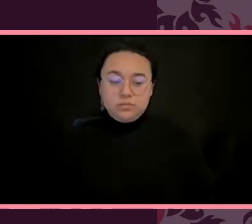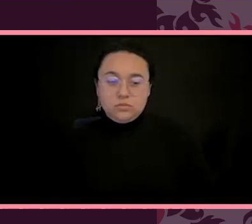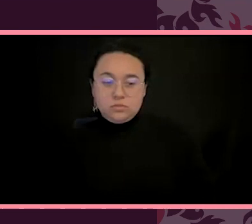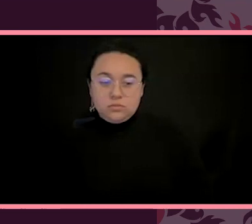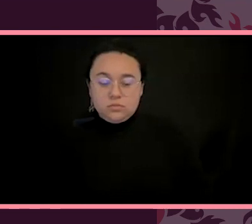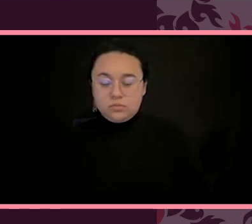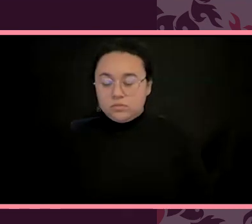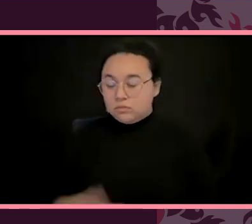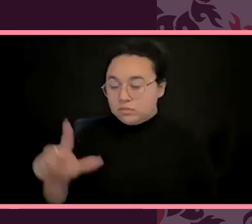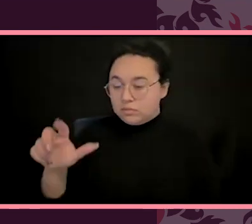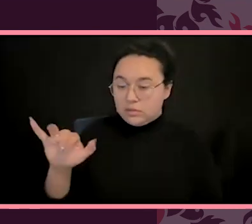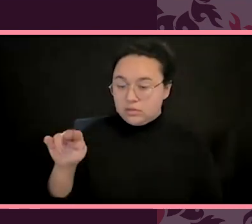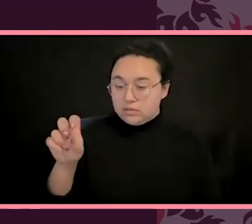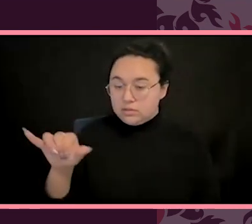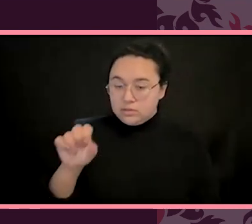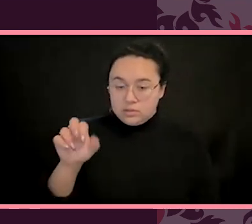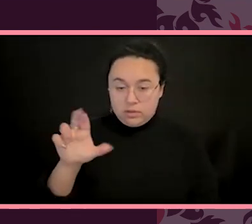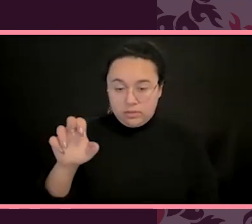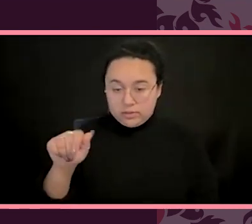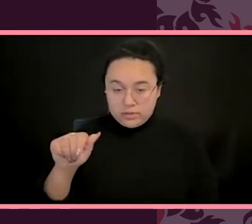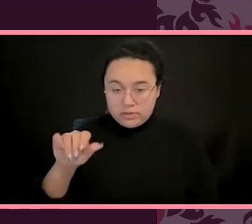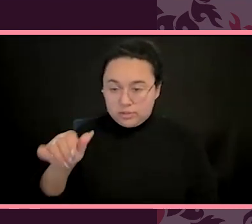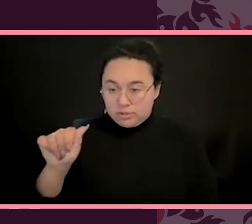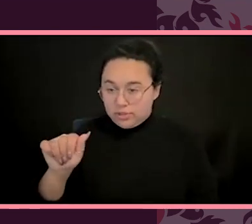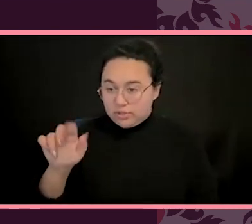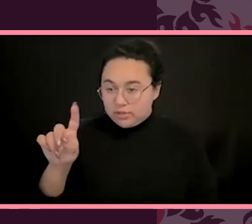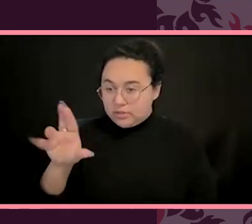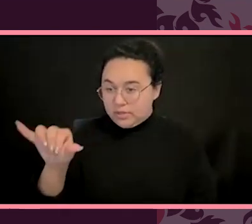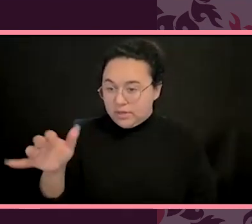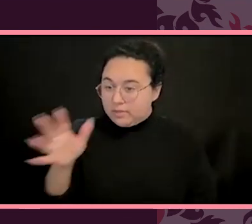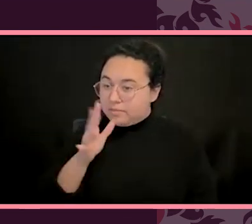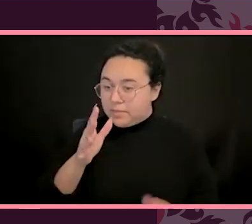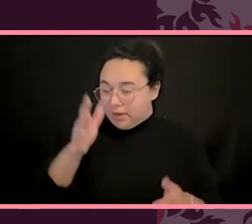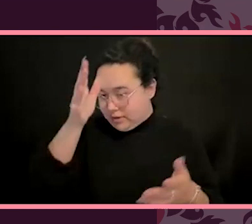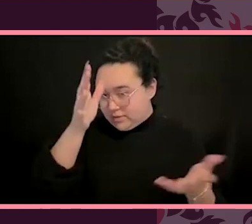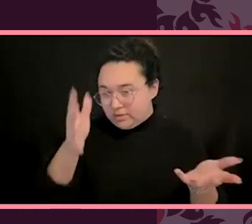This is Lindsey. Serenity, Jaya, Destiny, take the lead.